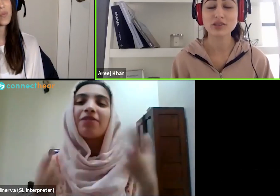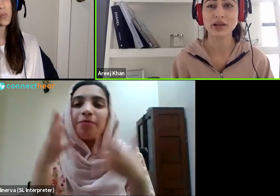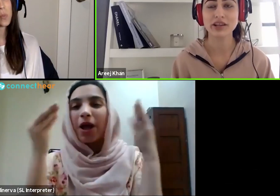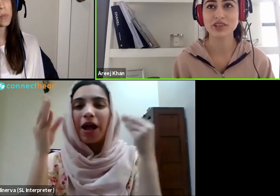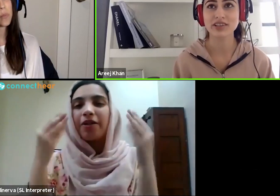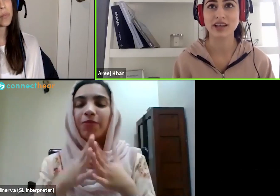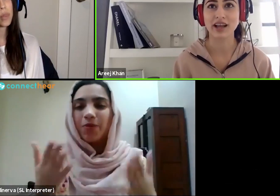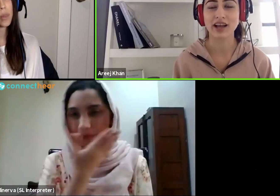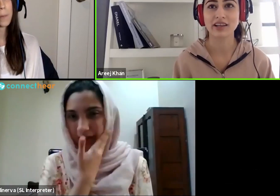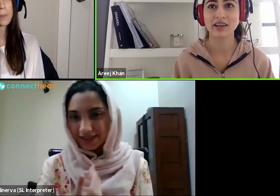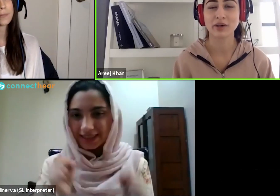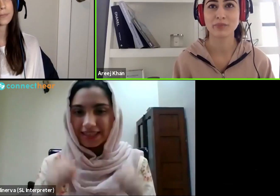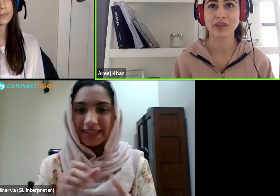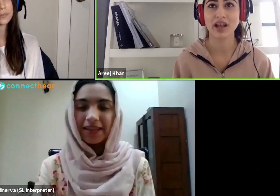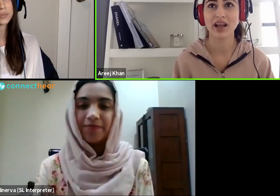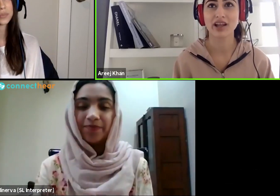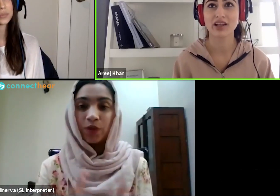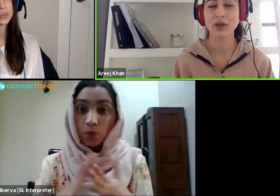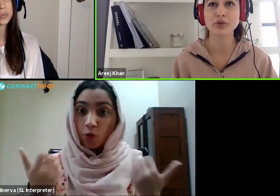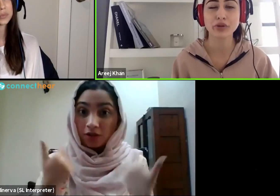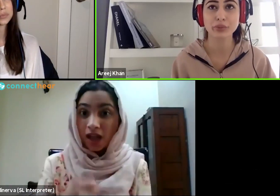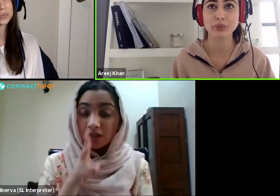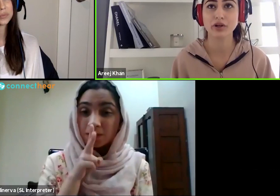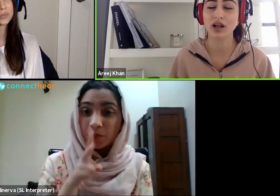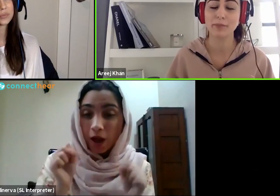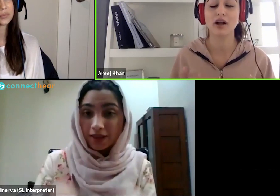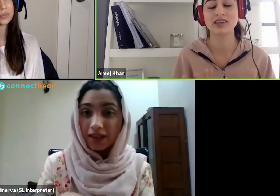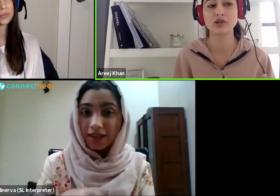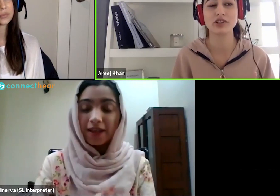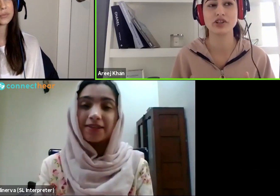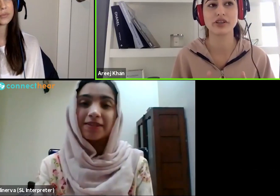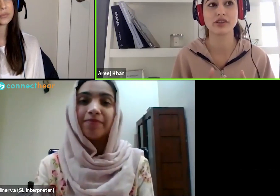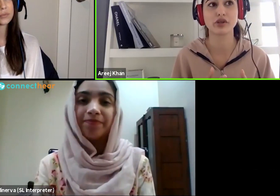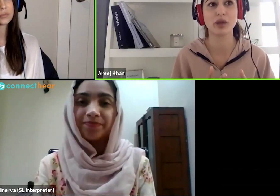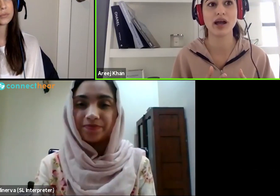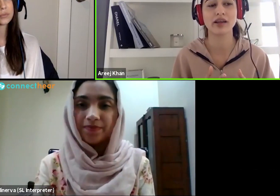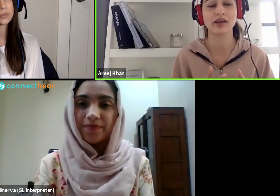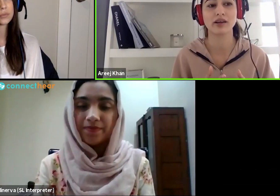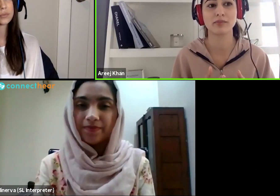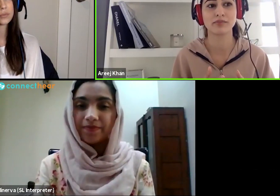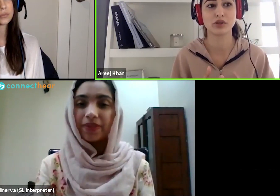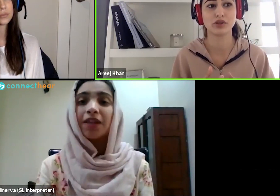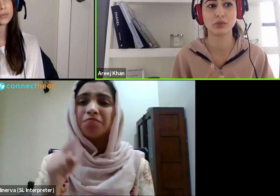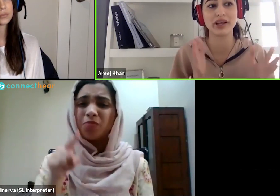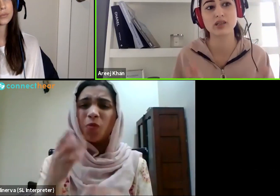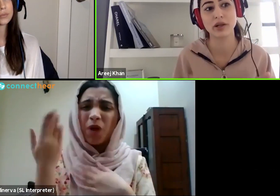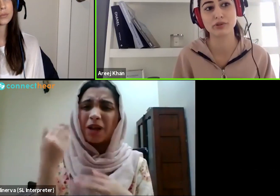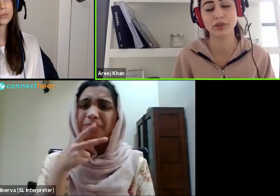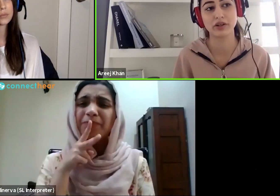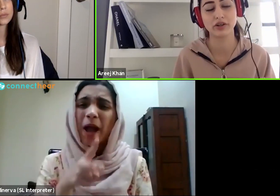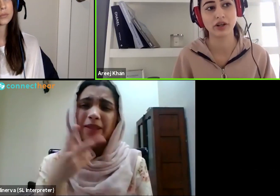So that's quite interesting. And I'm sure you, as you mentioned, you had, you